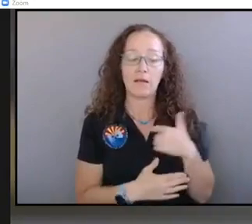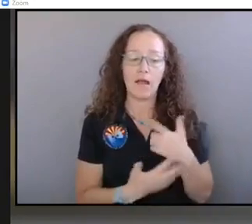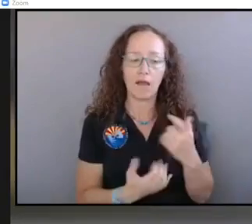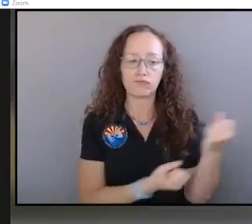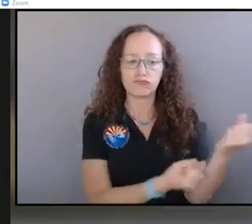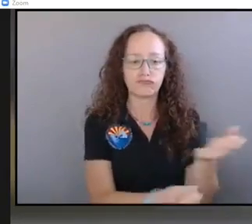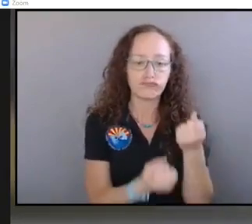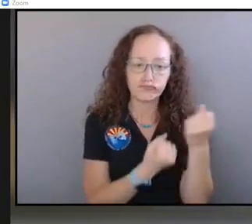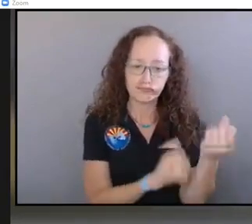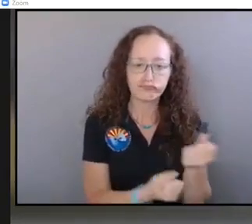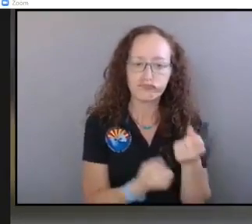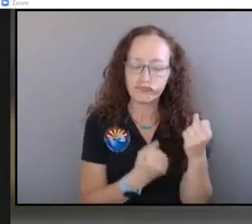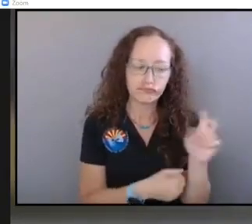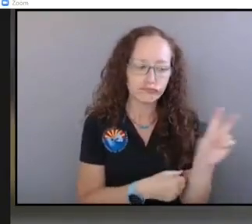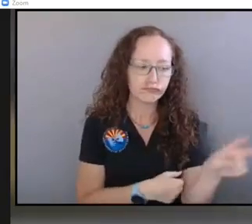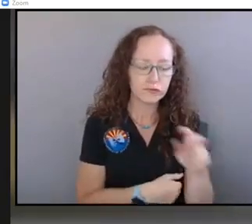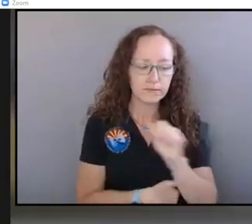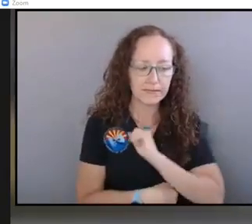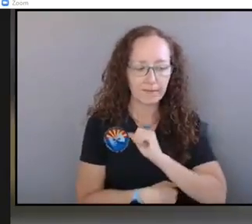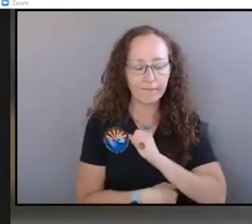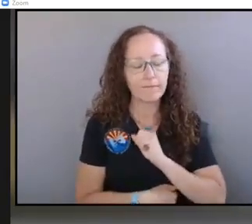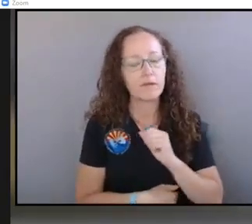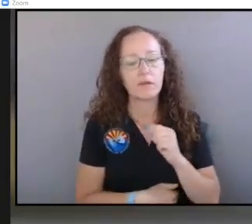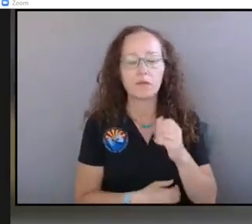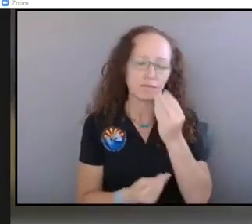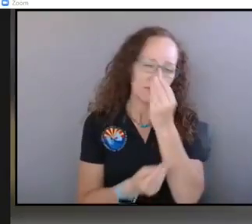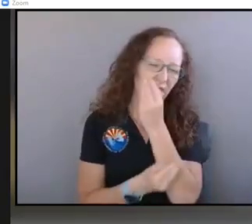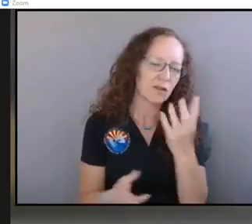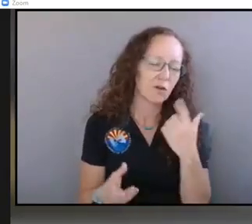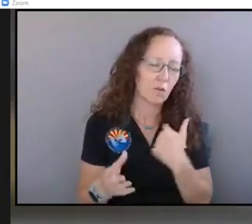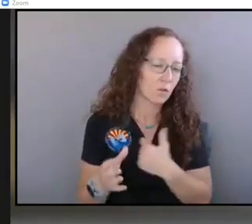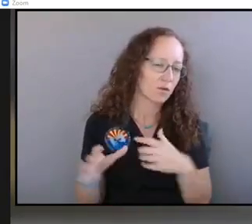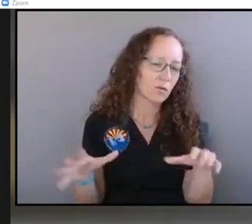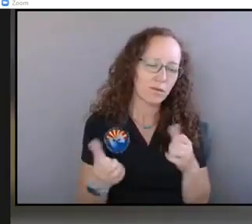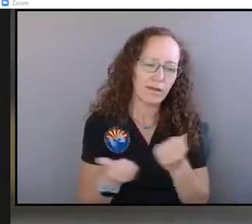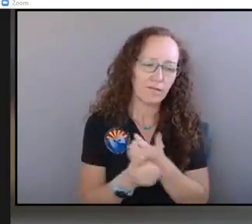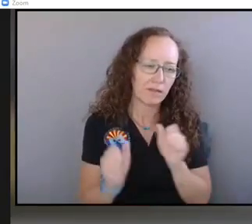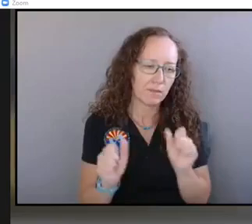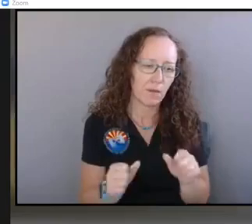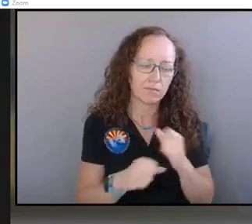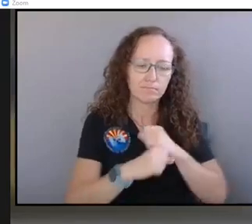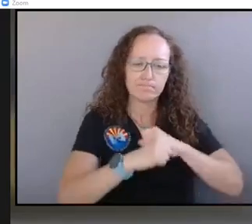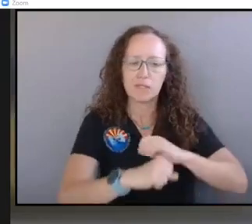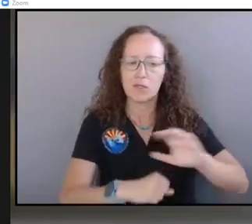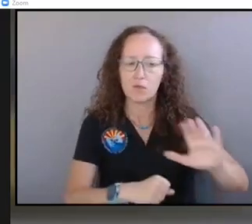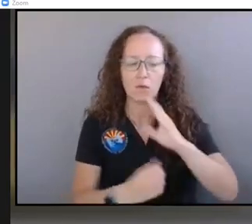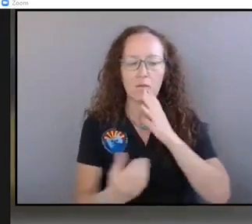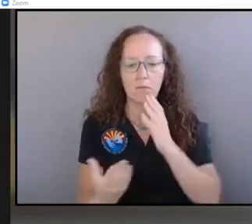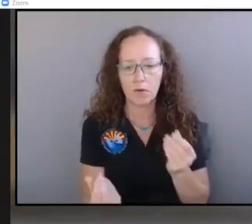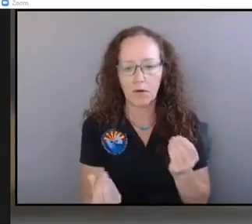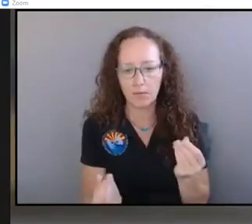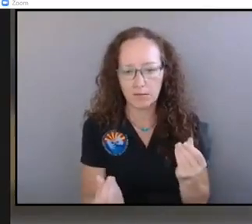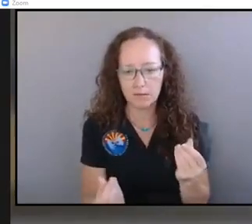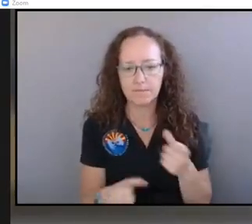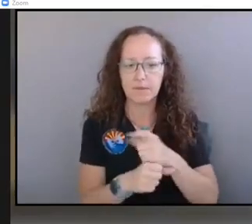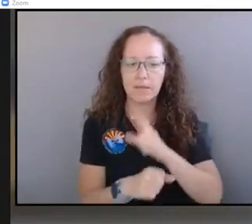Just be aware that we are doing everything we can to protect your properties and make sure that everybody stays